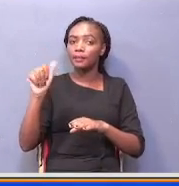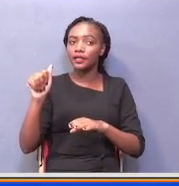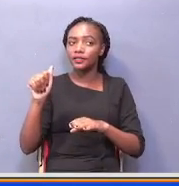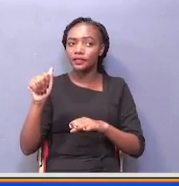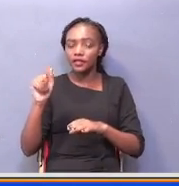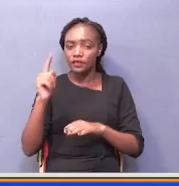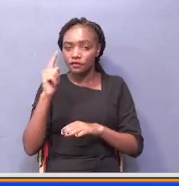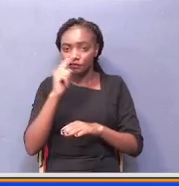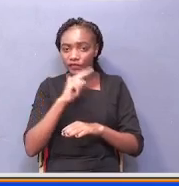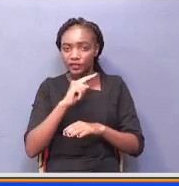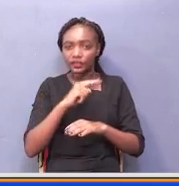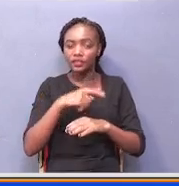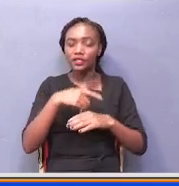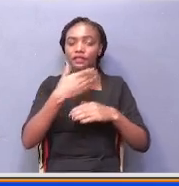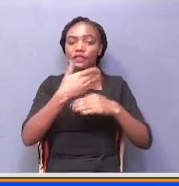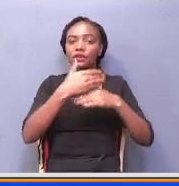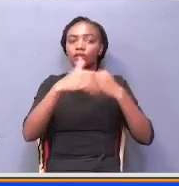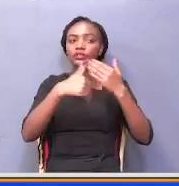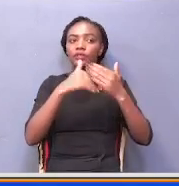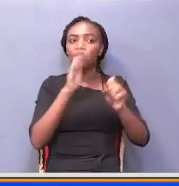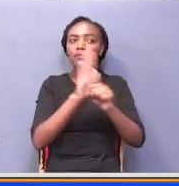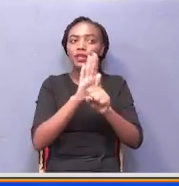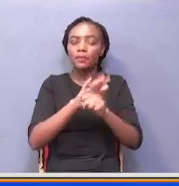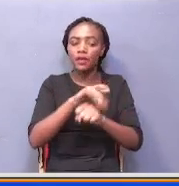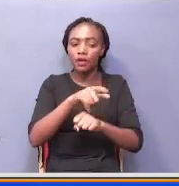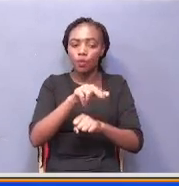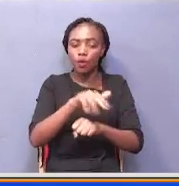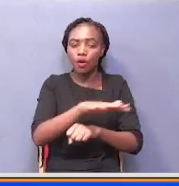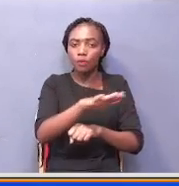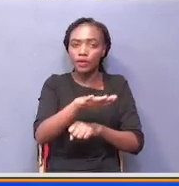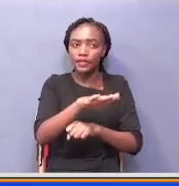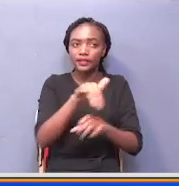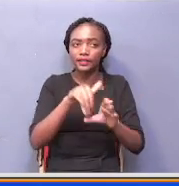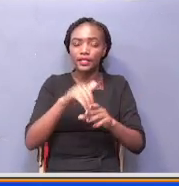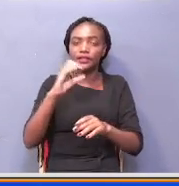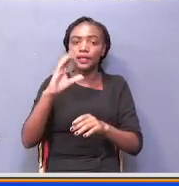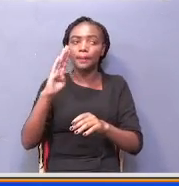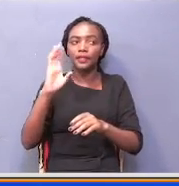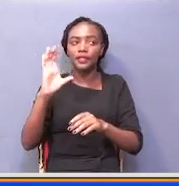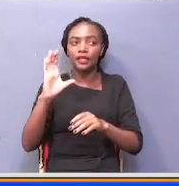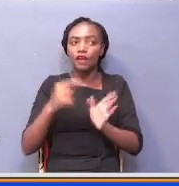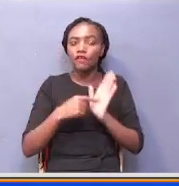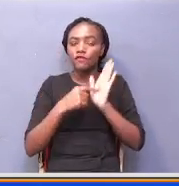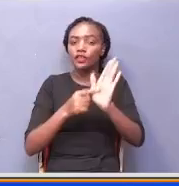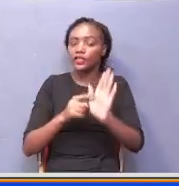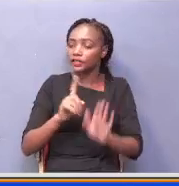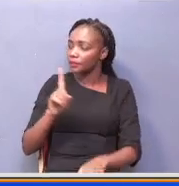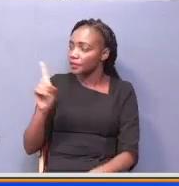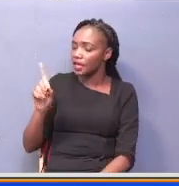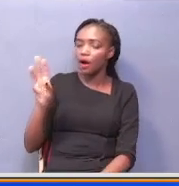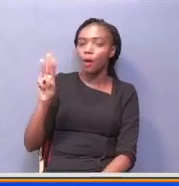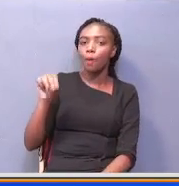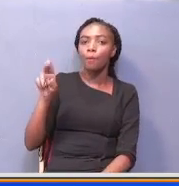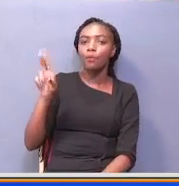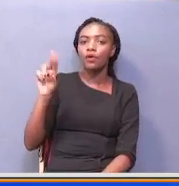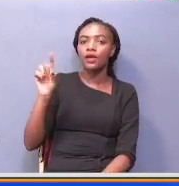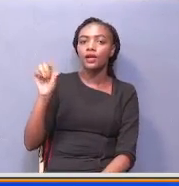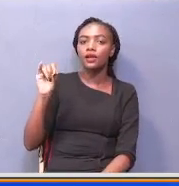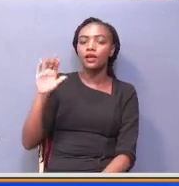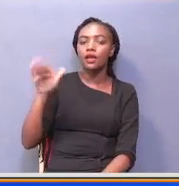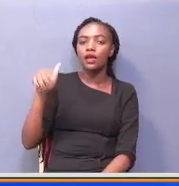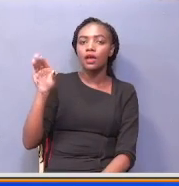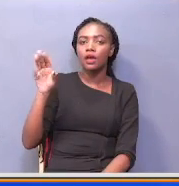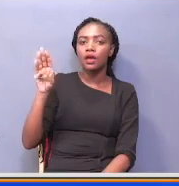the refurbishment of most walkways within the Nairobi CBD, such as this one along the Mwindimbingo Street, talk